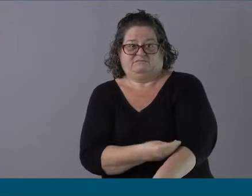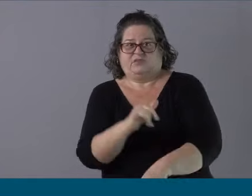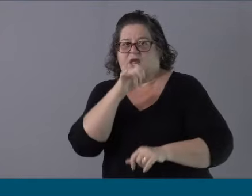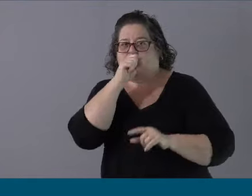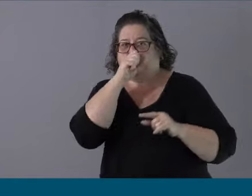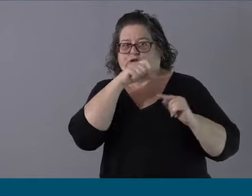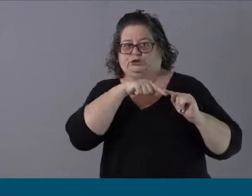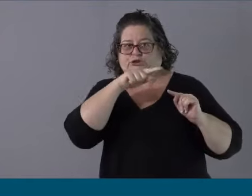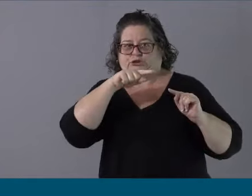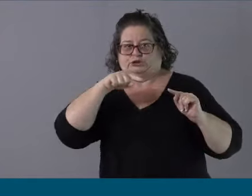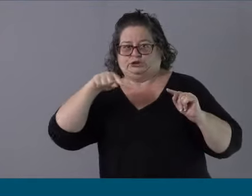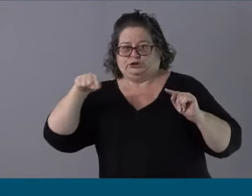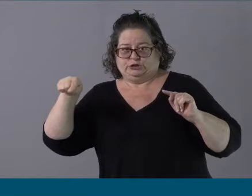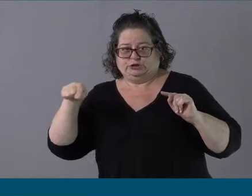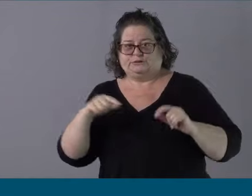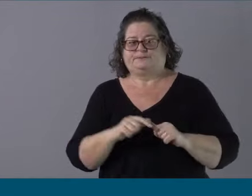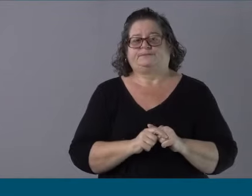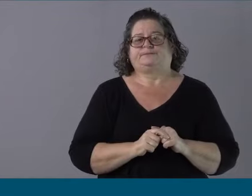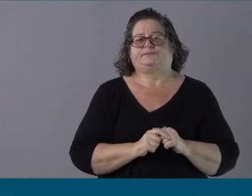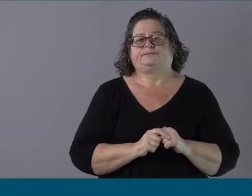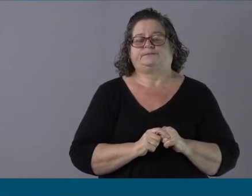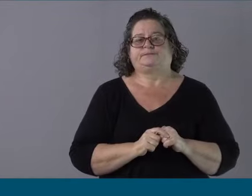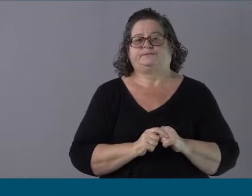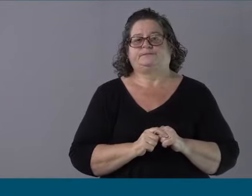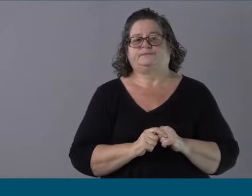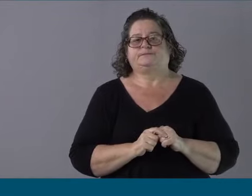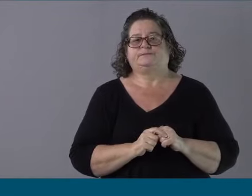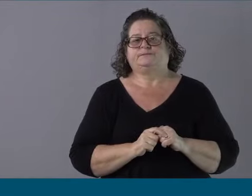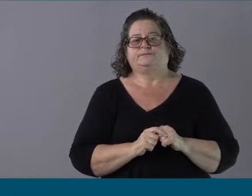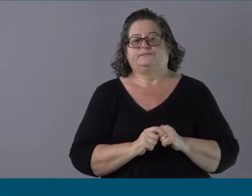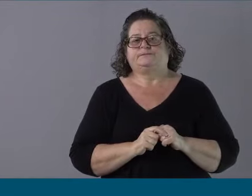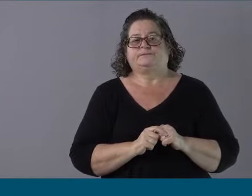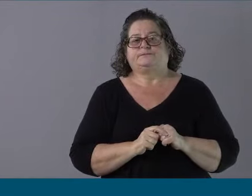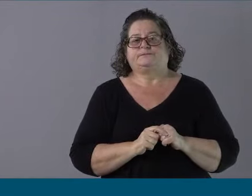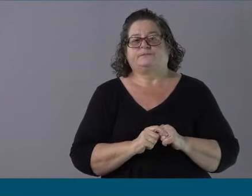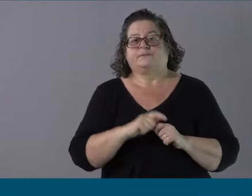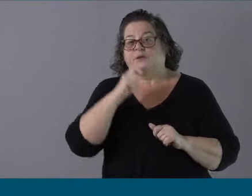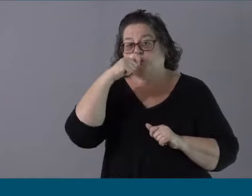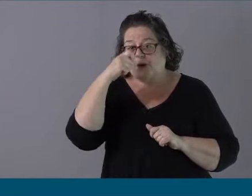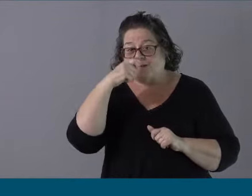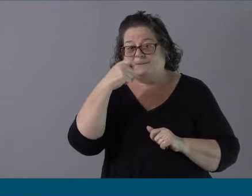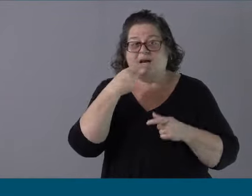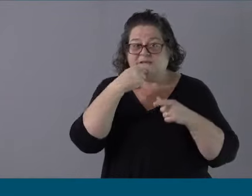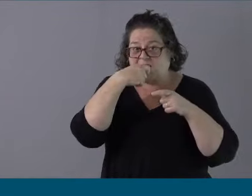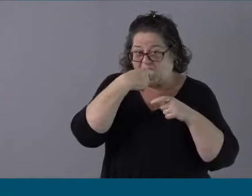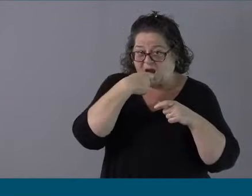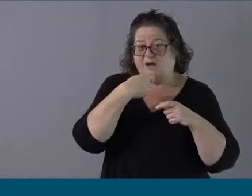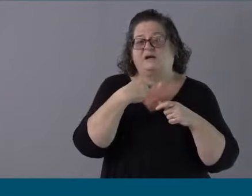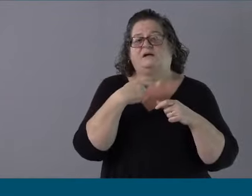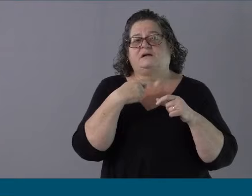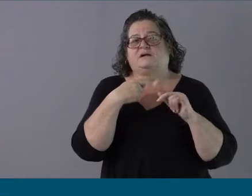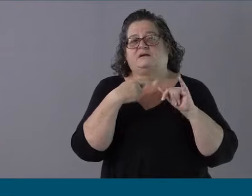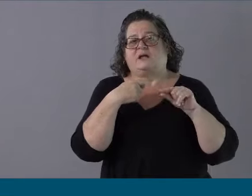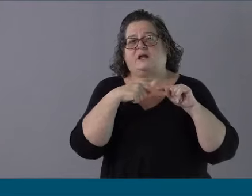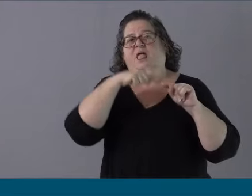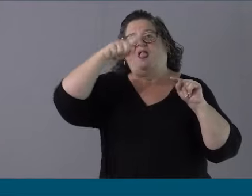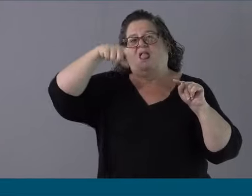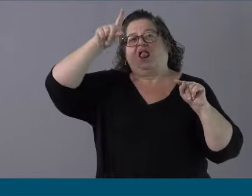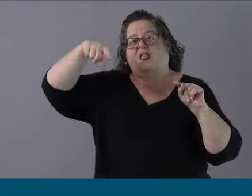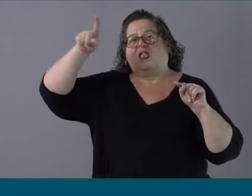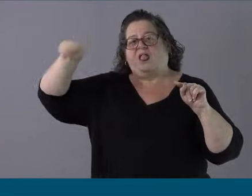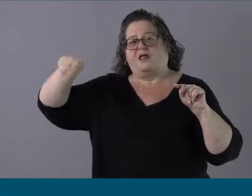the graph. The diagnostic is PCR. You can see that an ever-increasing amount